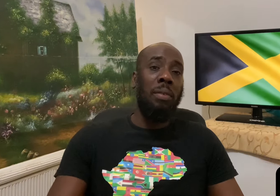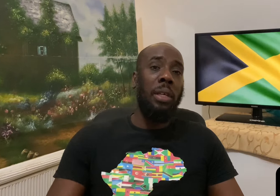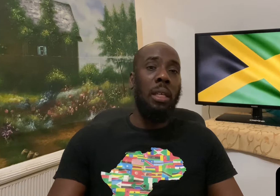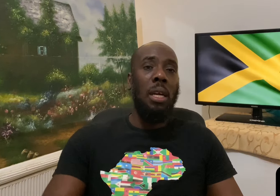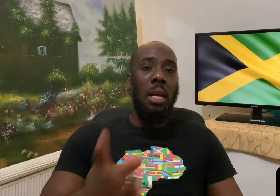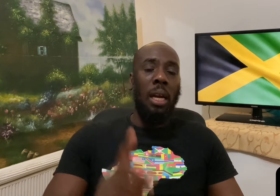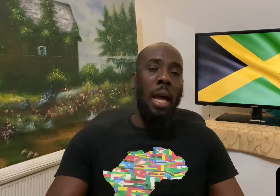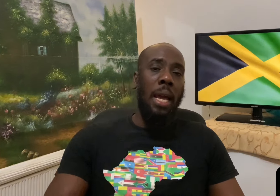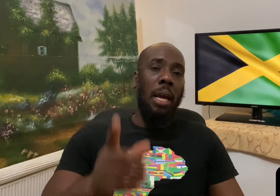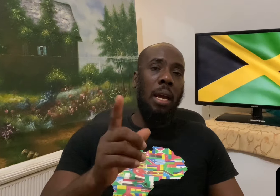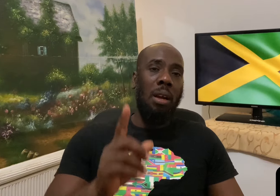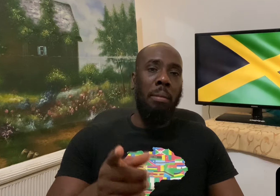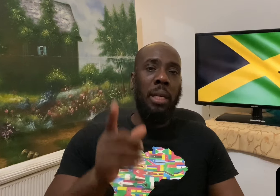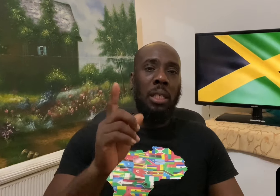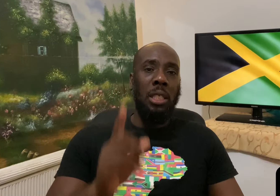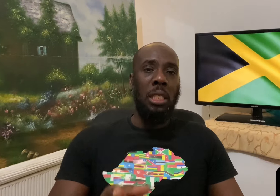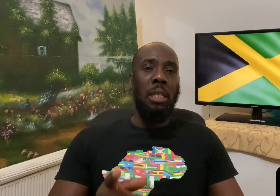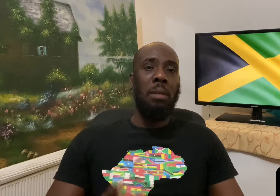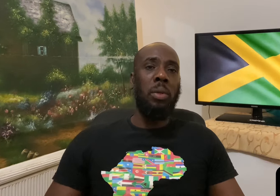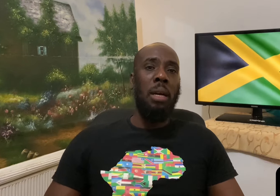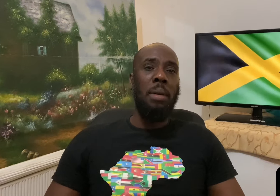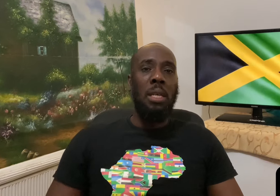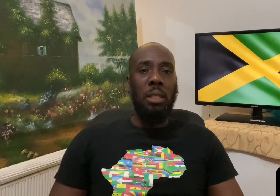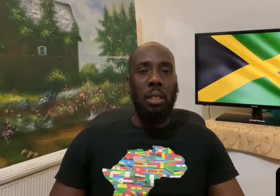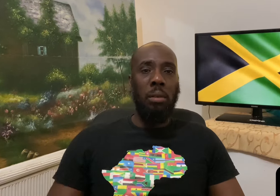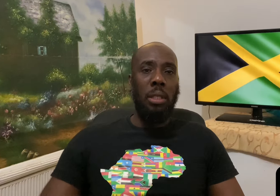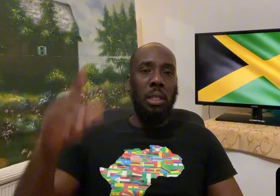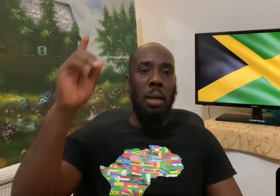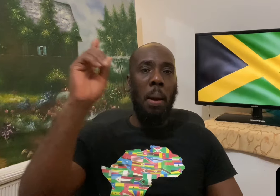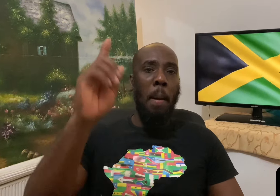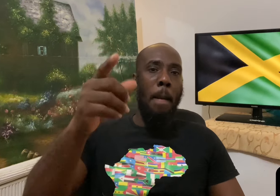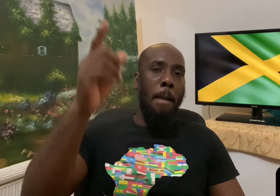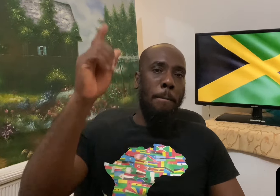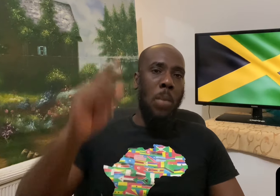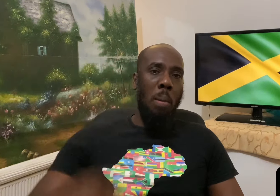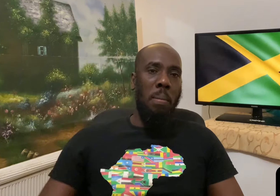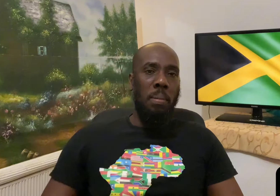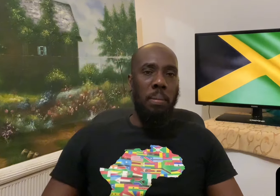friend, tell a friend. Like, comment, share, and subscribe. Thanks for watching. Boom.